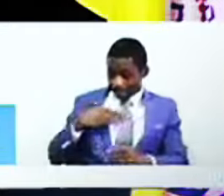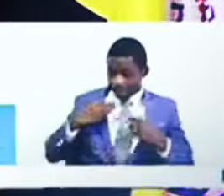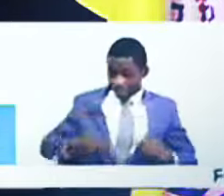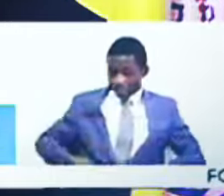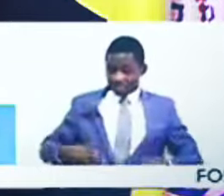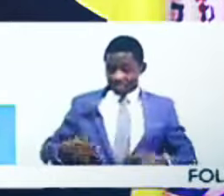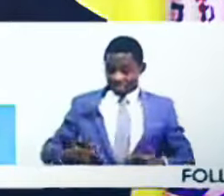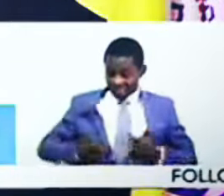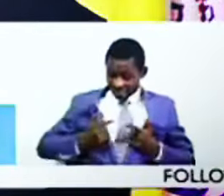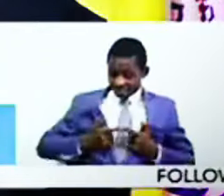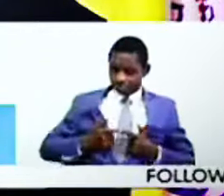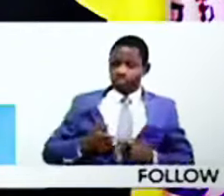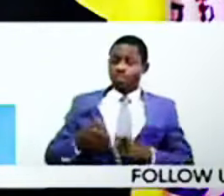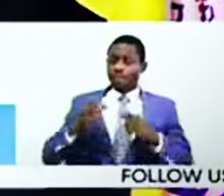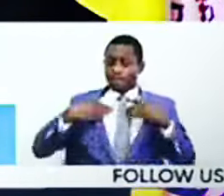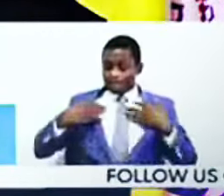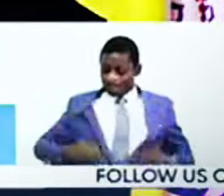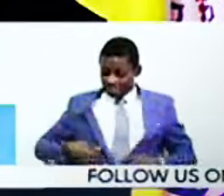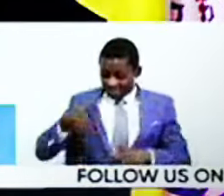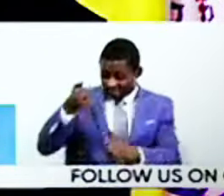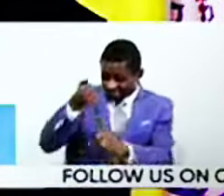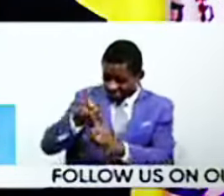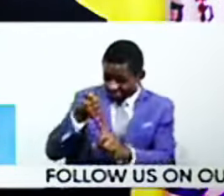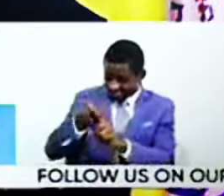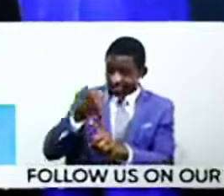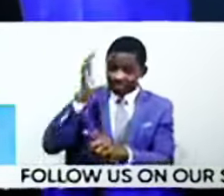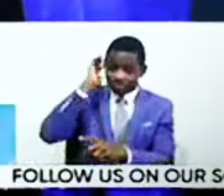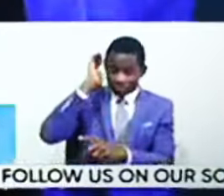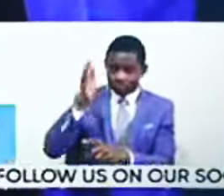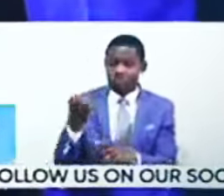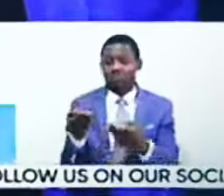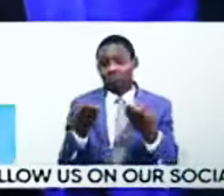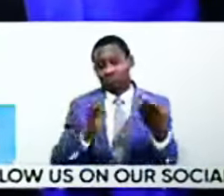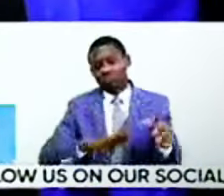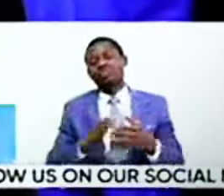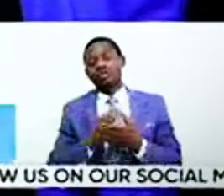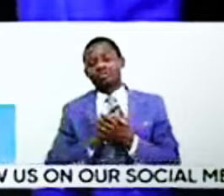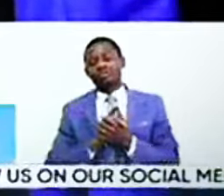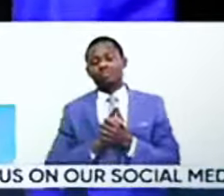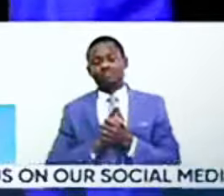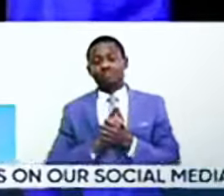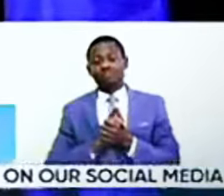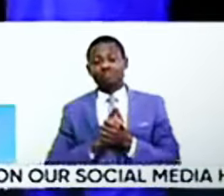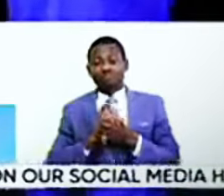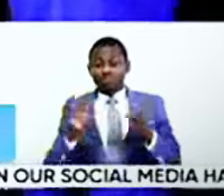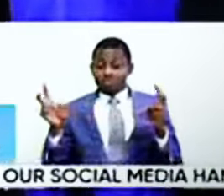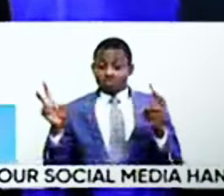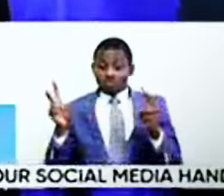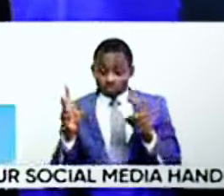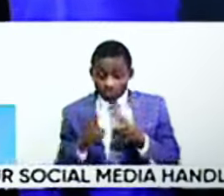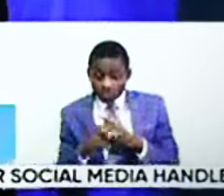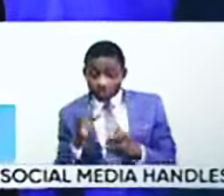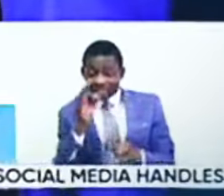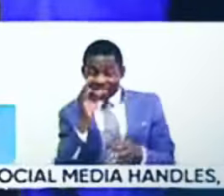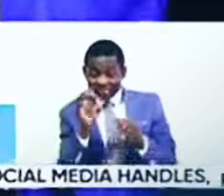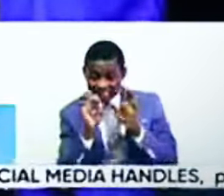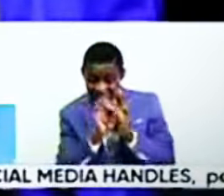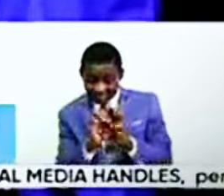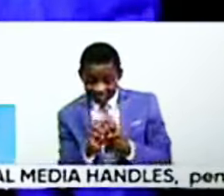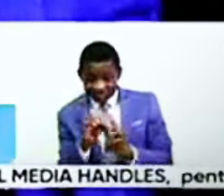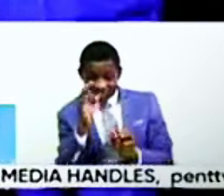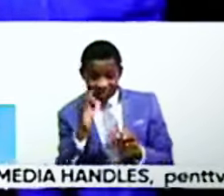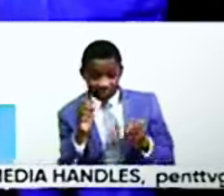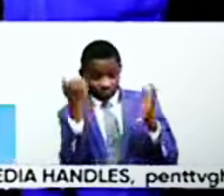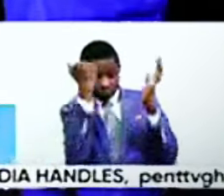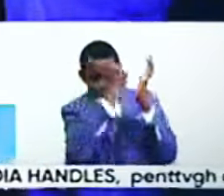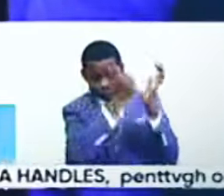die. Nemo. Onipa na ya bona senu ma kono ya bona senu mu se wanfa de ope amma no ekretente a